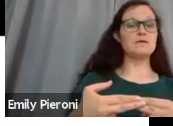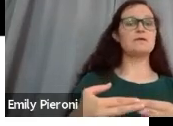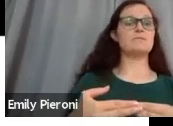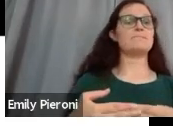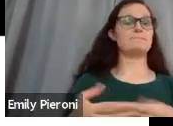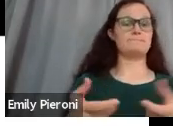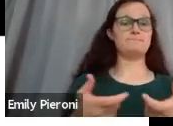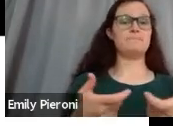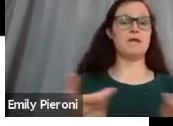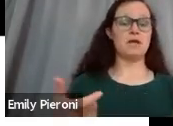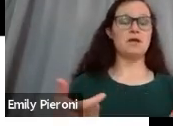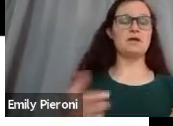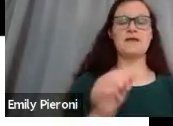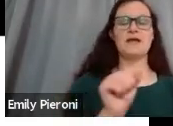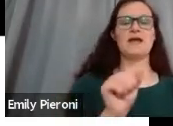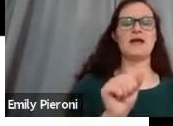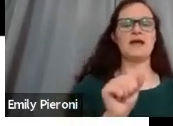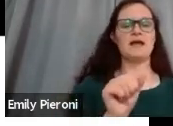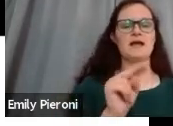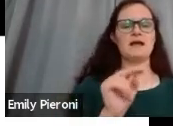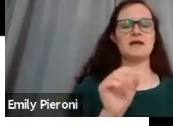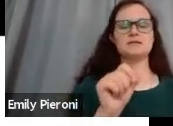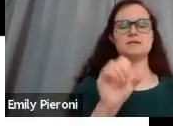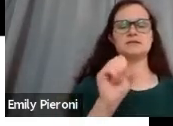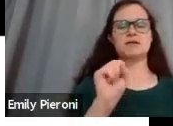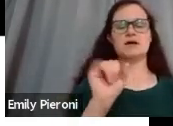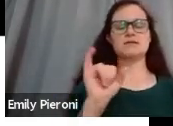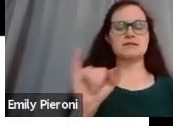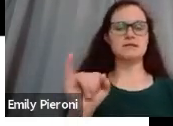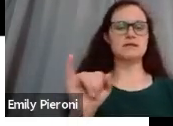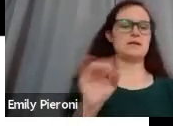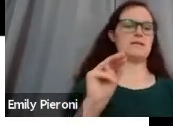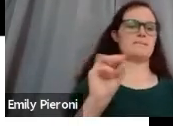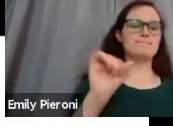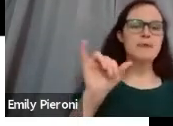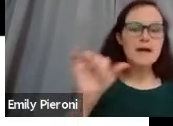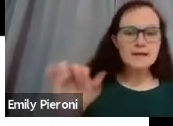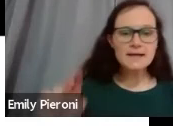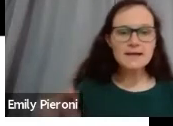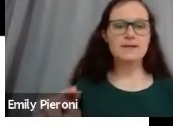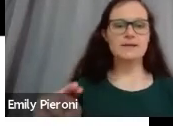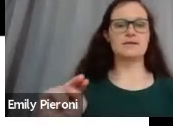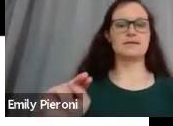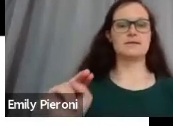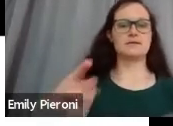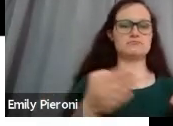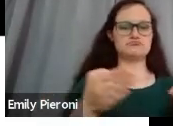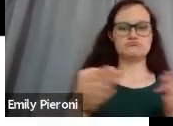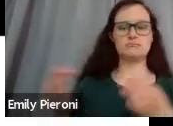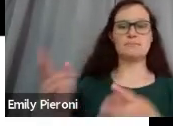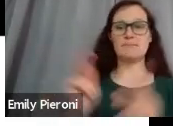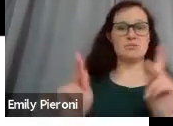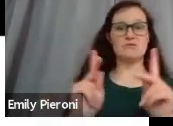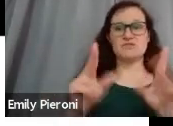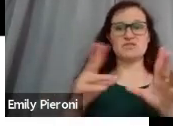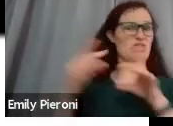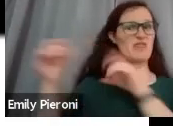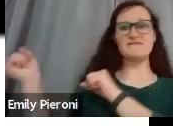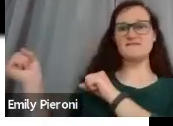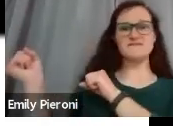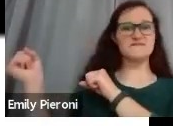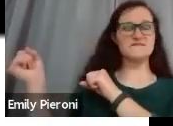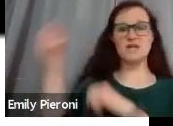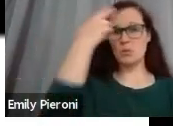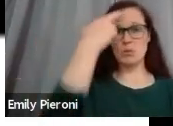the Anasazi and the Mayans and Angkor Wat. And if you go back, Rome and